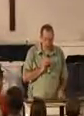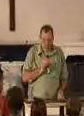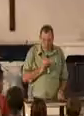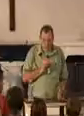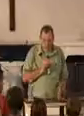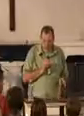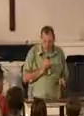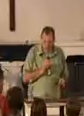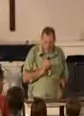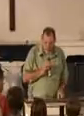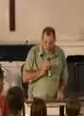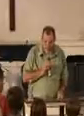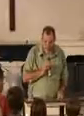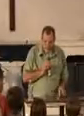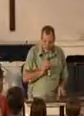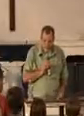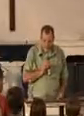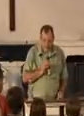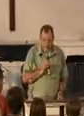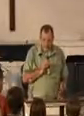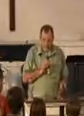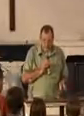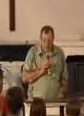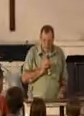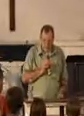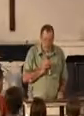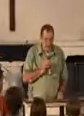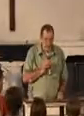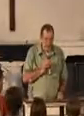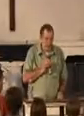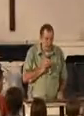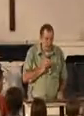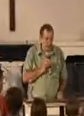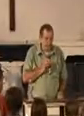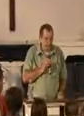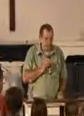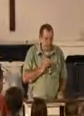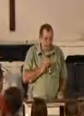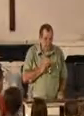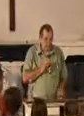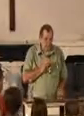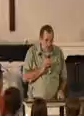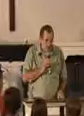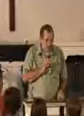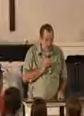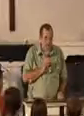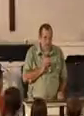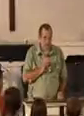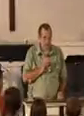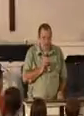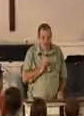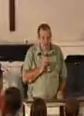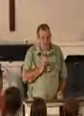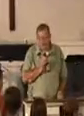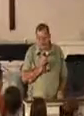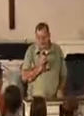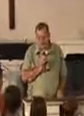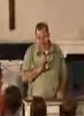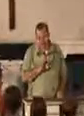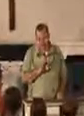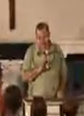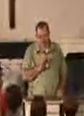that I may live a life that is not ashamed of the gospel, I want you to join us here at the altar right